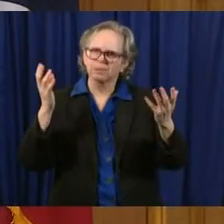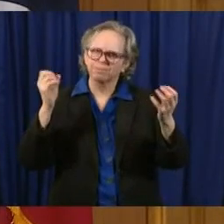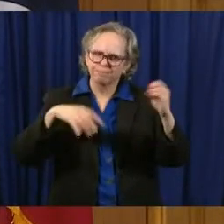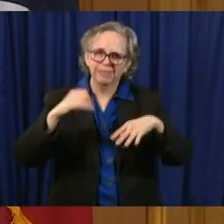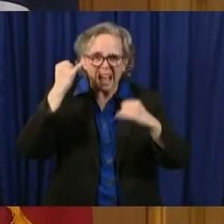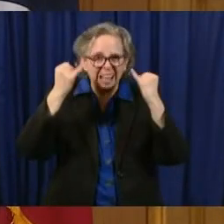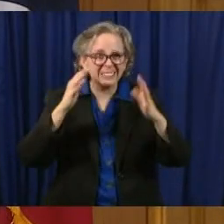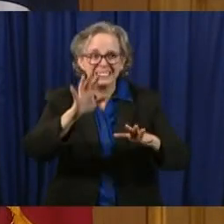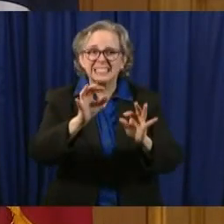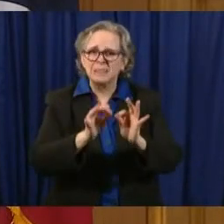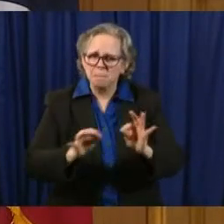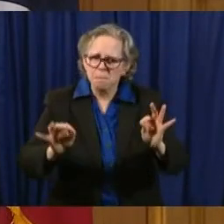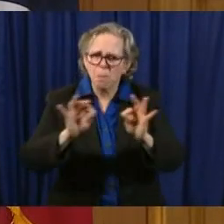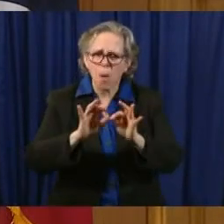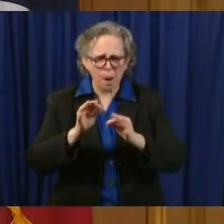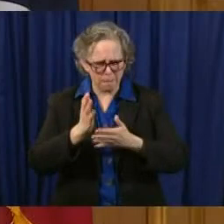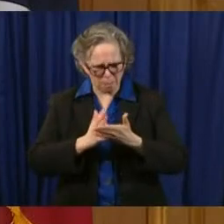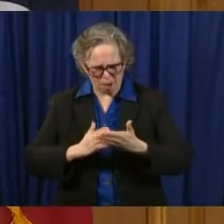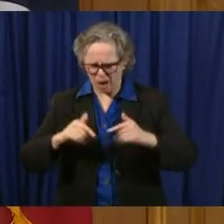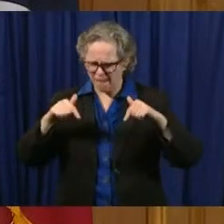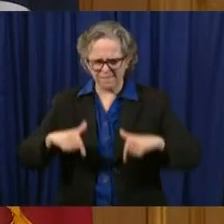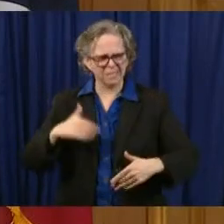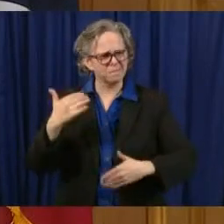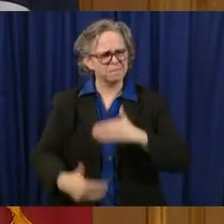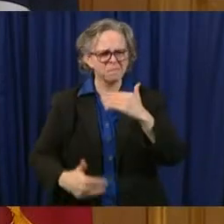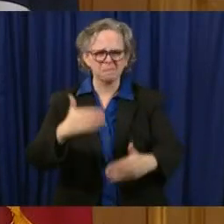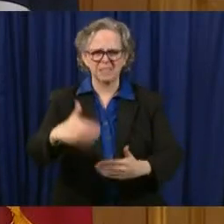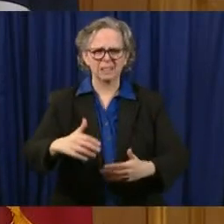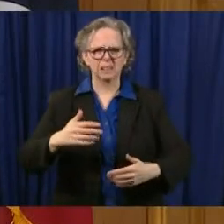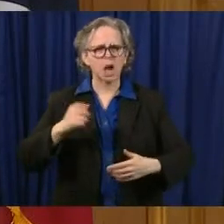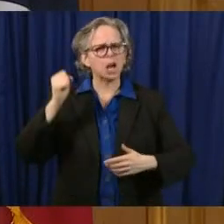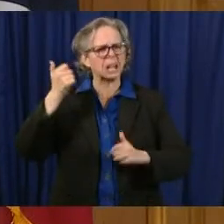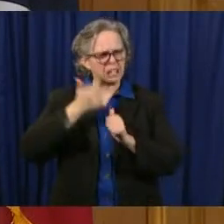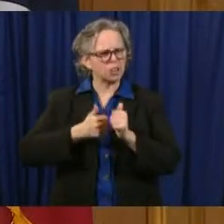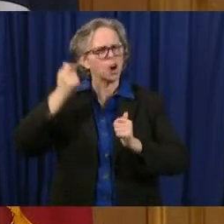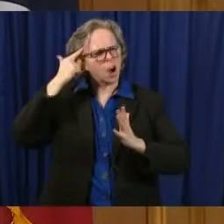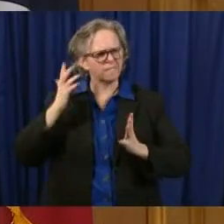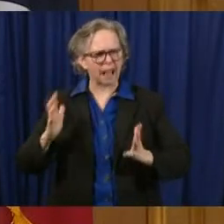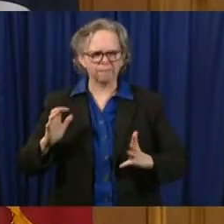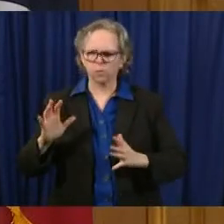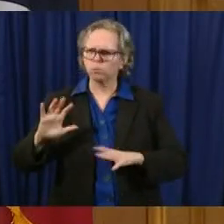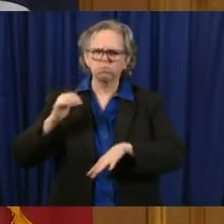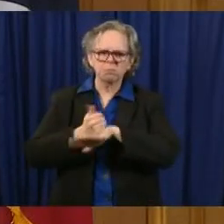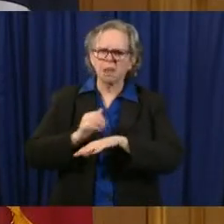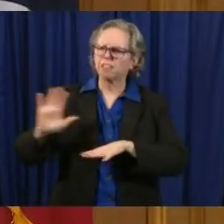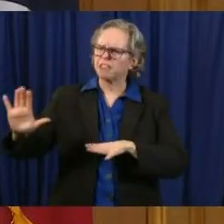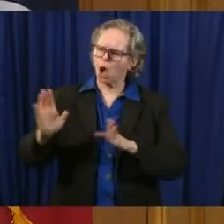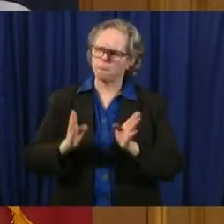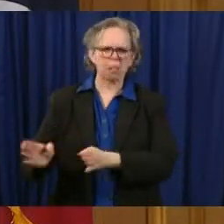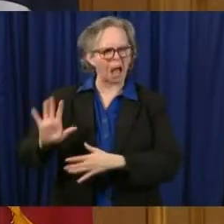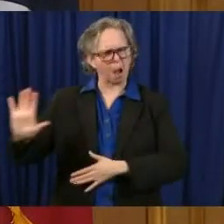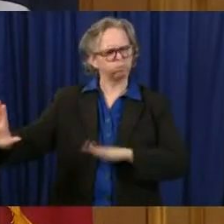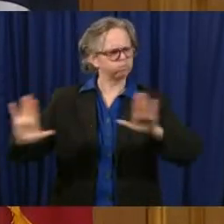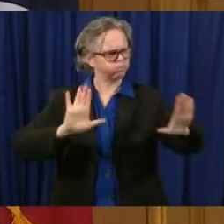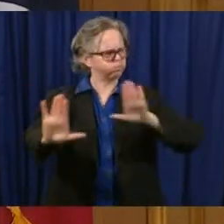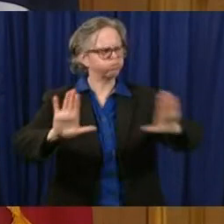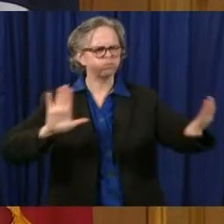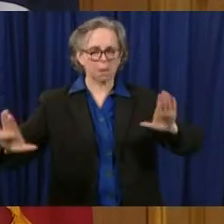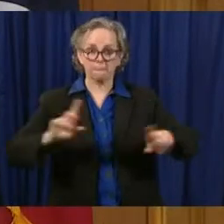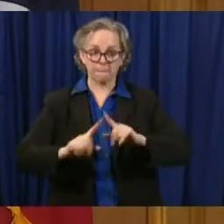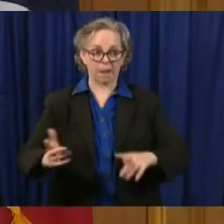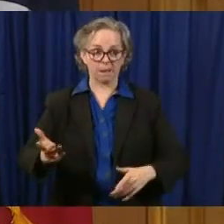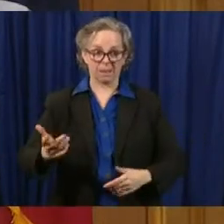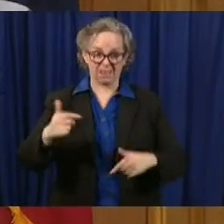doing this. And I think, you know, each governor is going to come up with their own plan, but that is a plan that is certainly